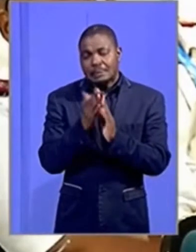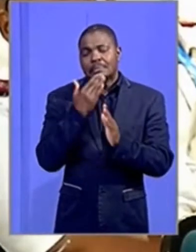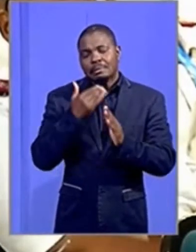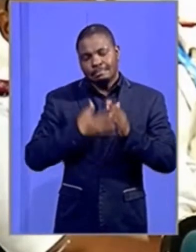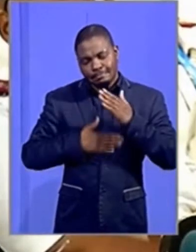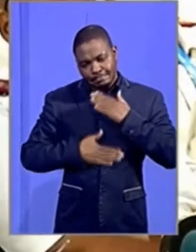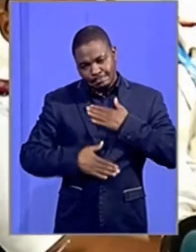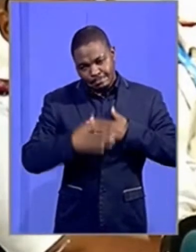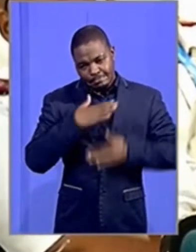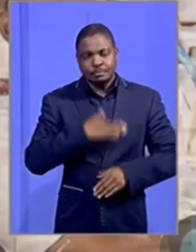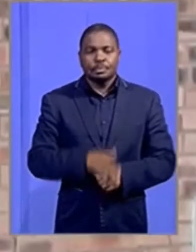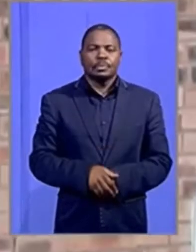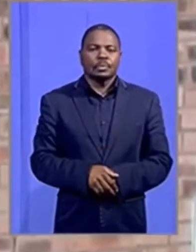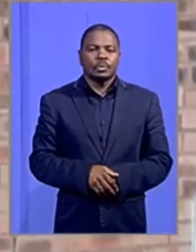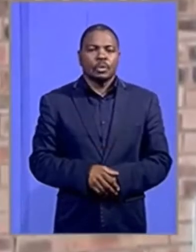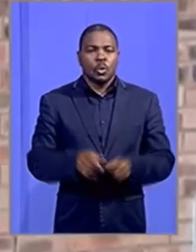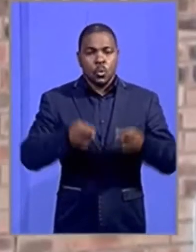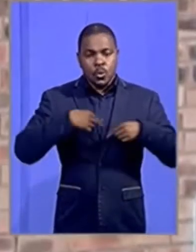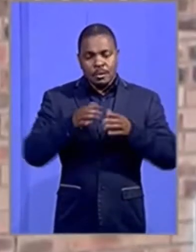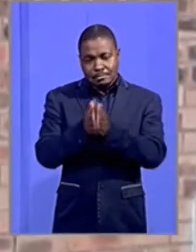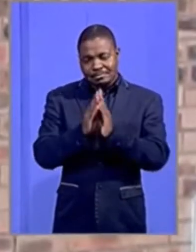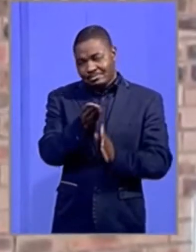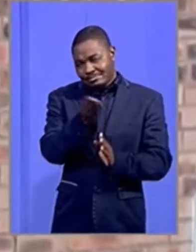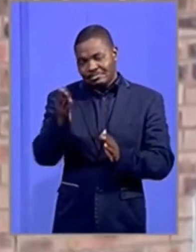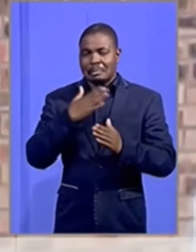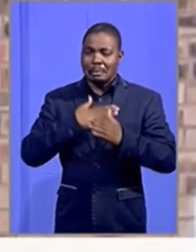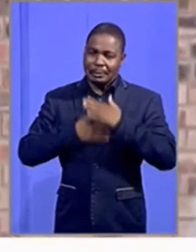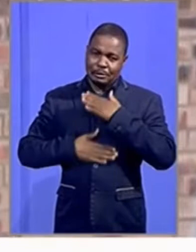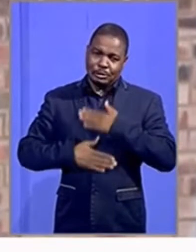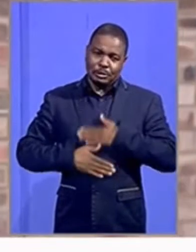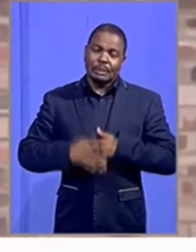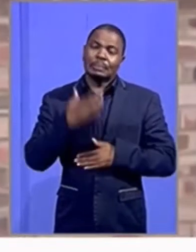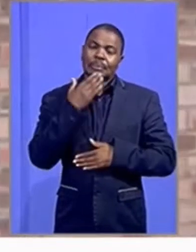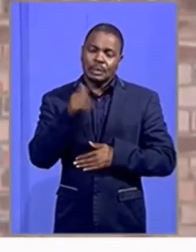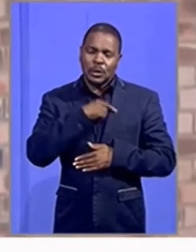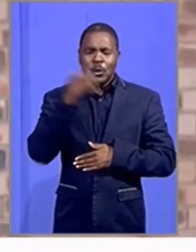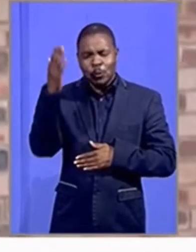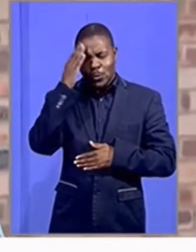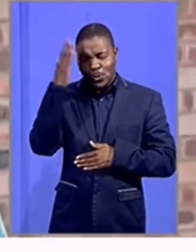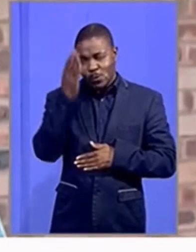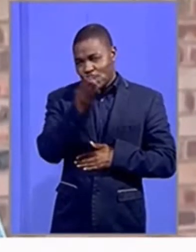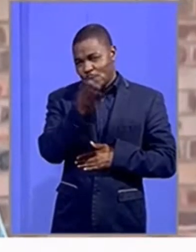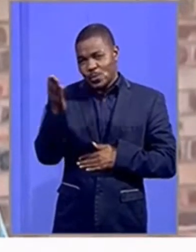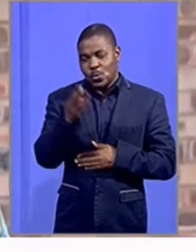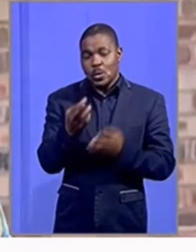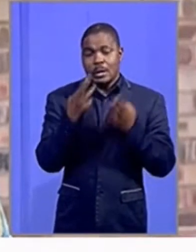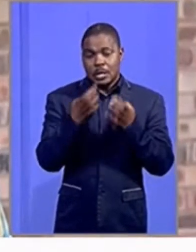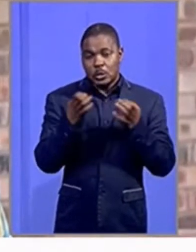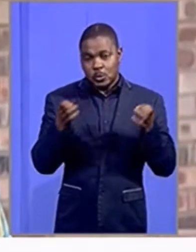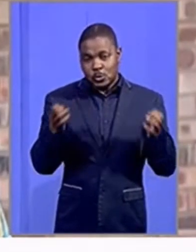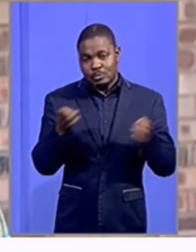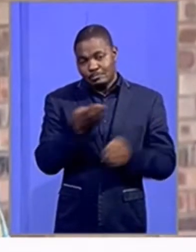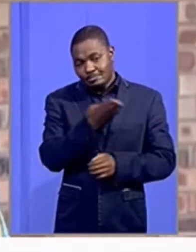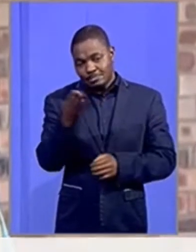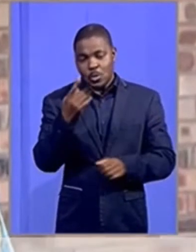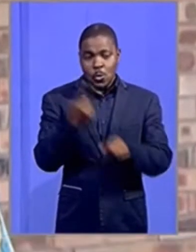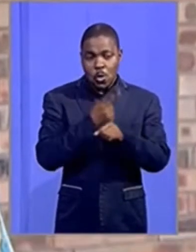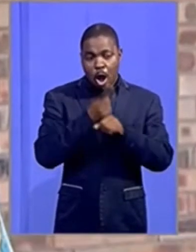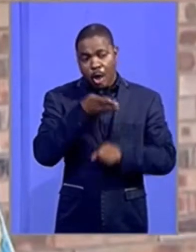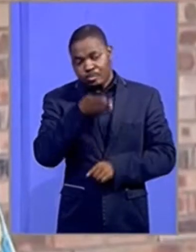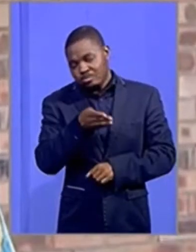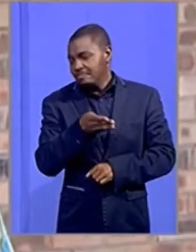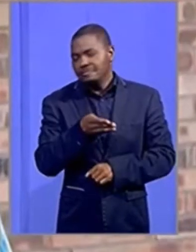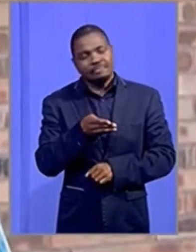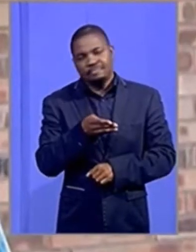pelo. We are just asking for patience because for sure we all know that the resources are not always available to